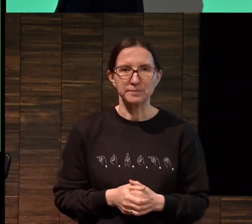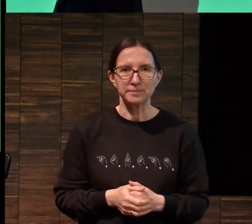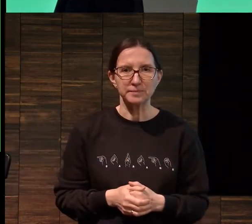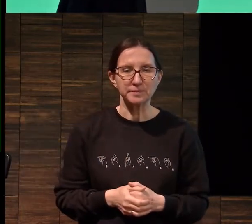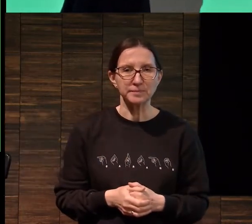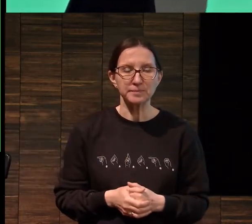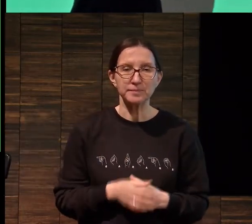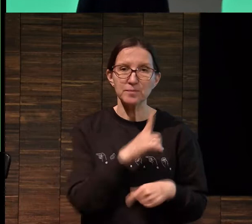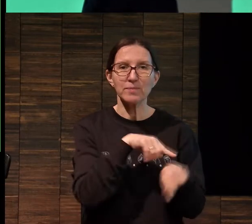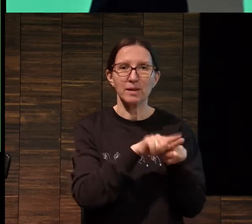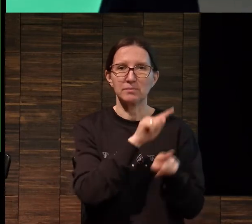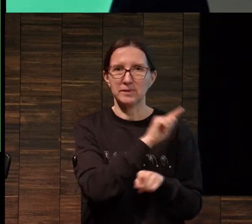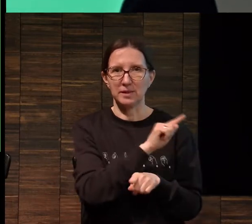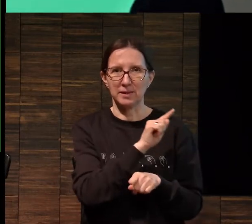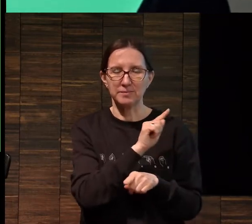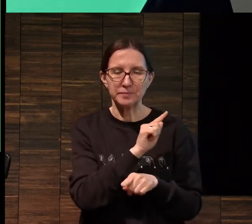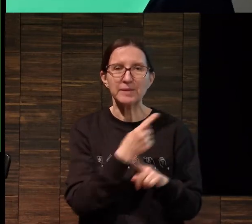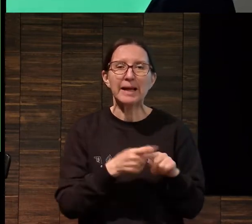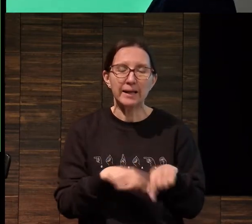too.